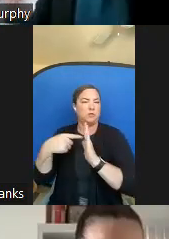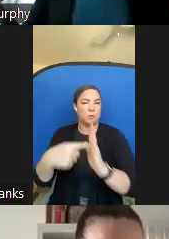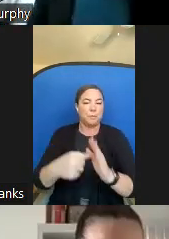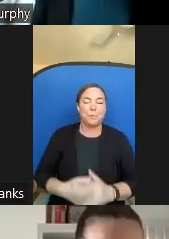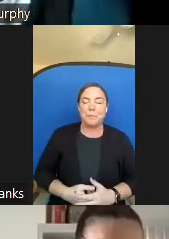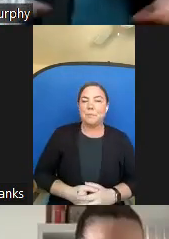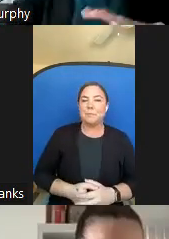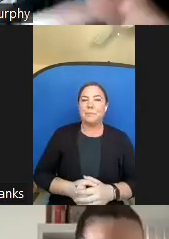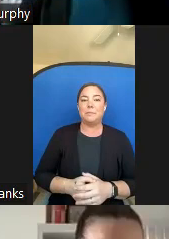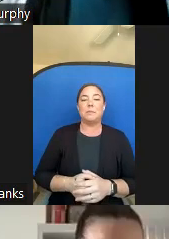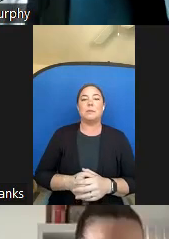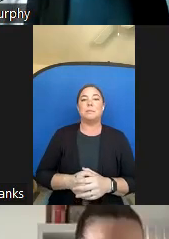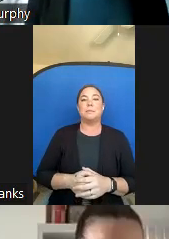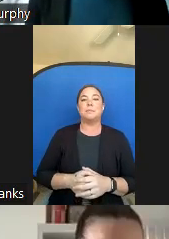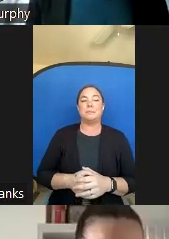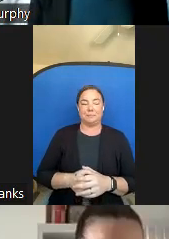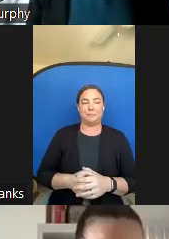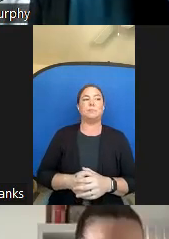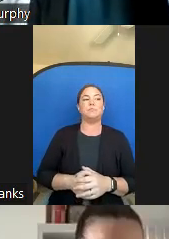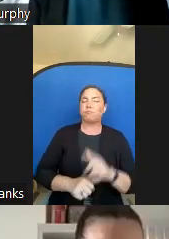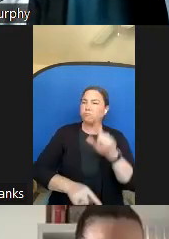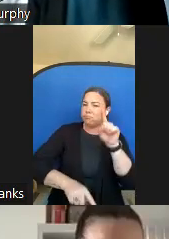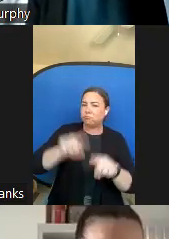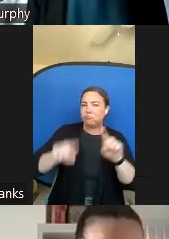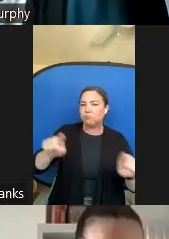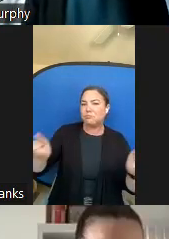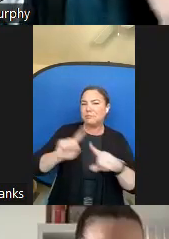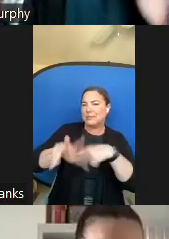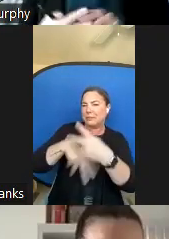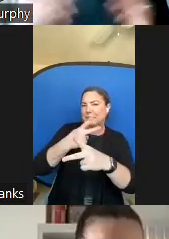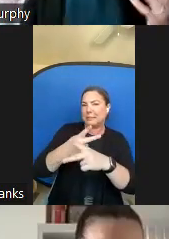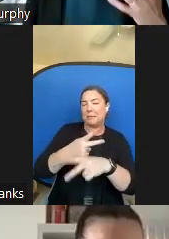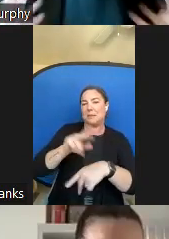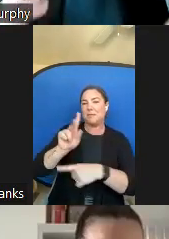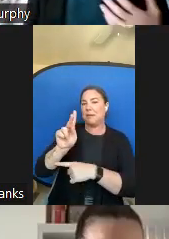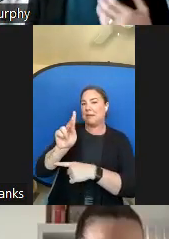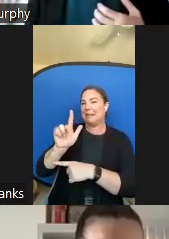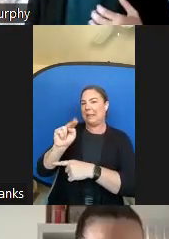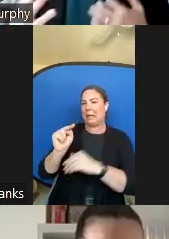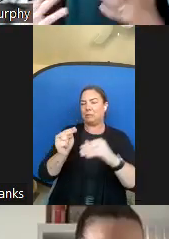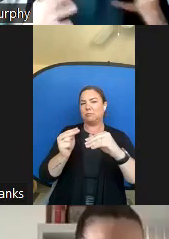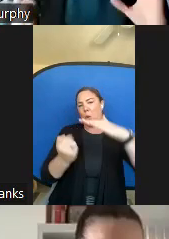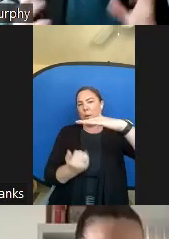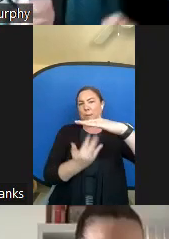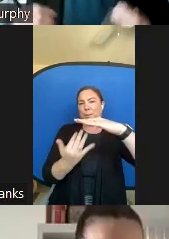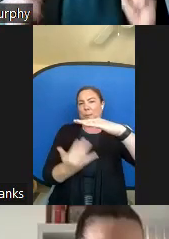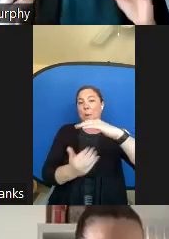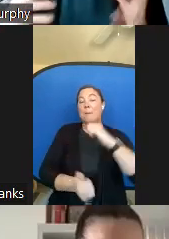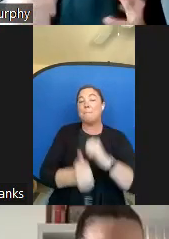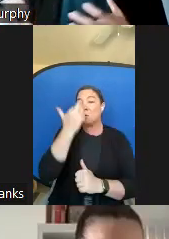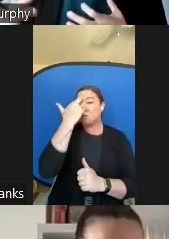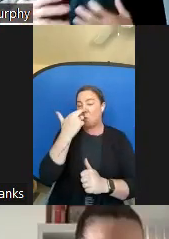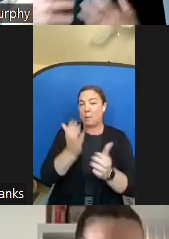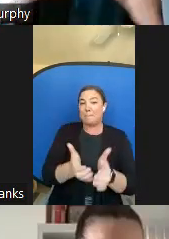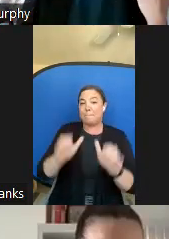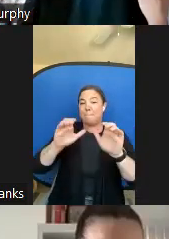So even accounting for the variability that's present in these typologies, most Roman pottery kilns, most of them at least,